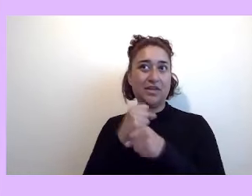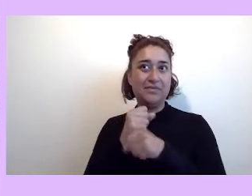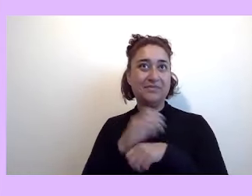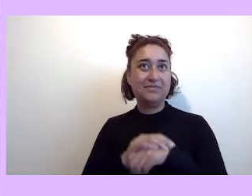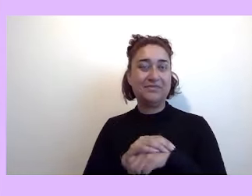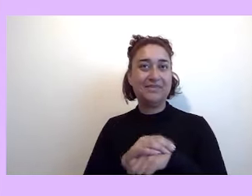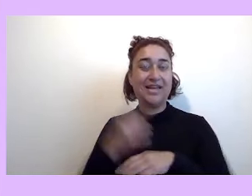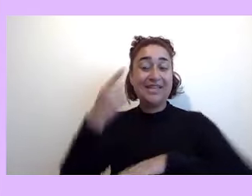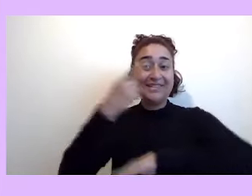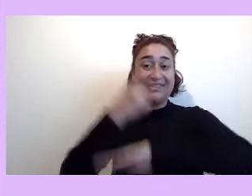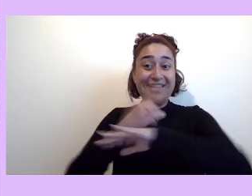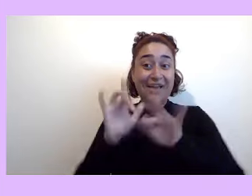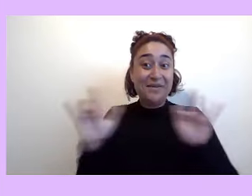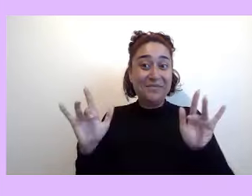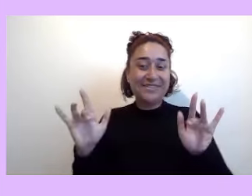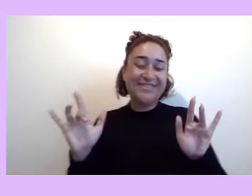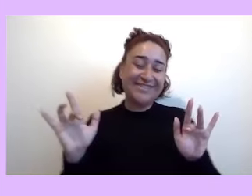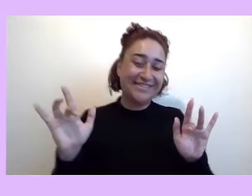absence.